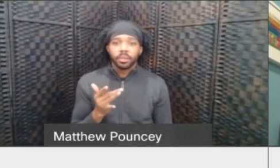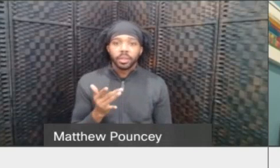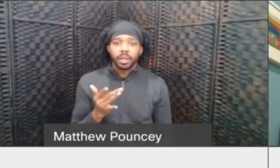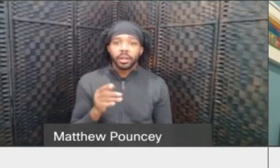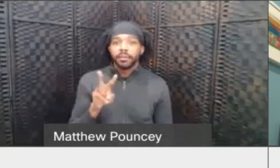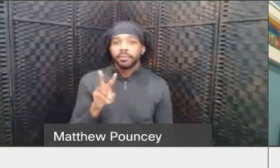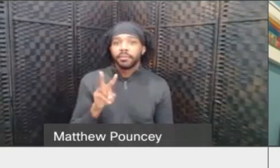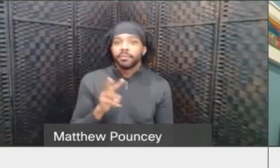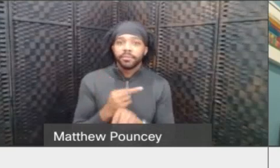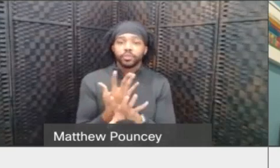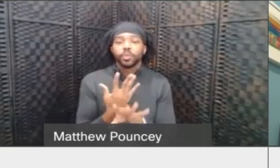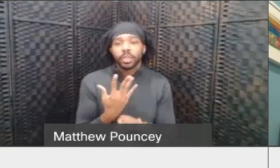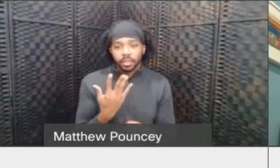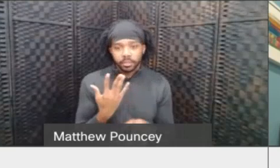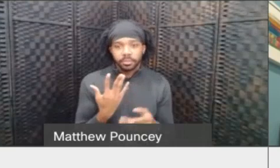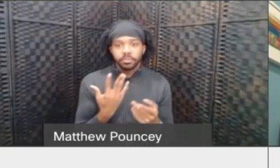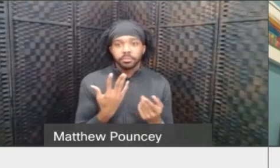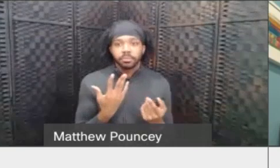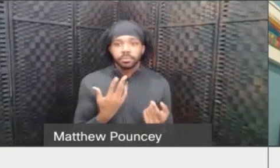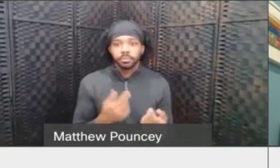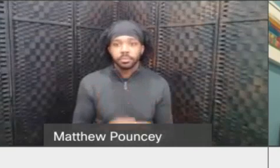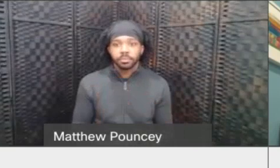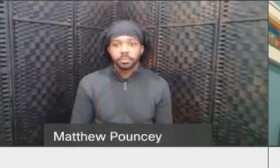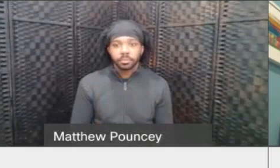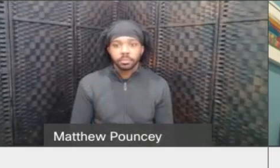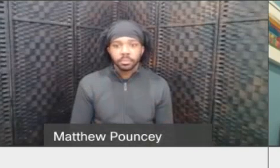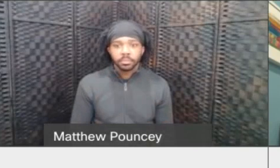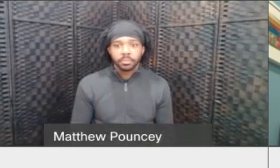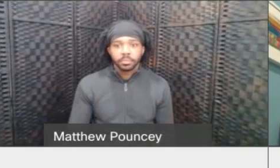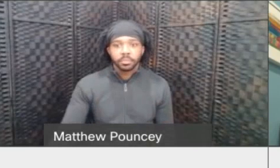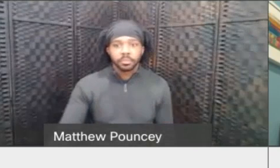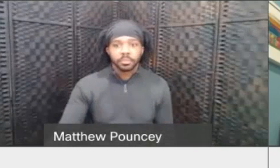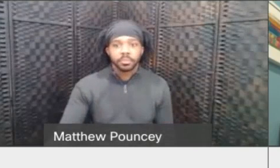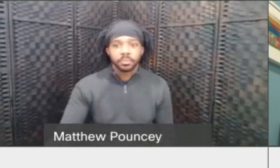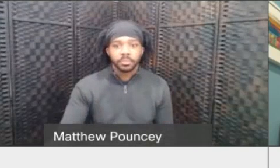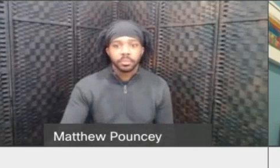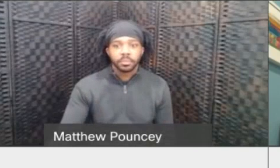virtually, attending that meeting and ask about whatever specific policy.